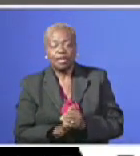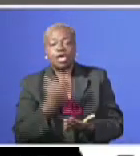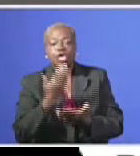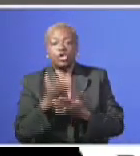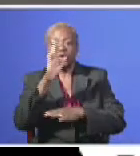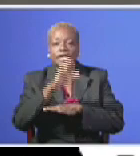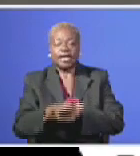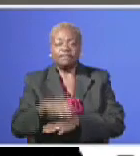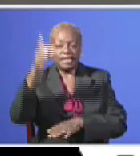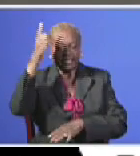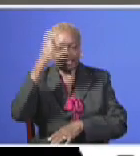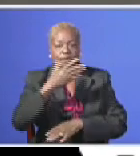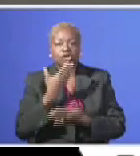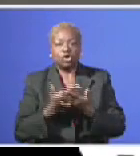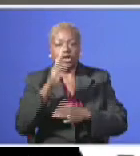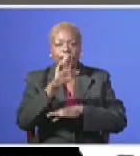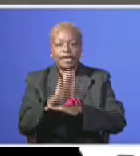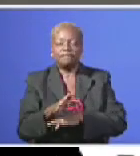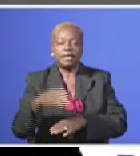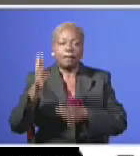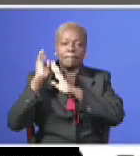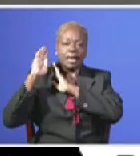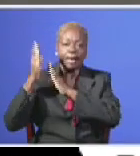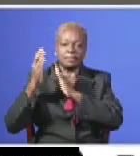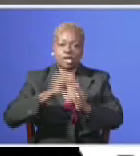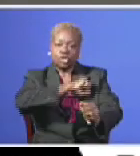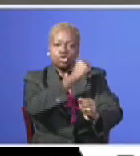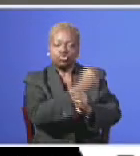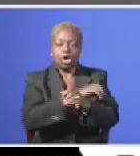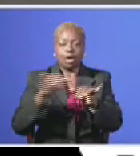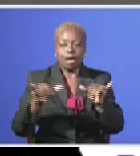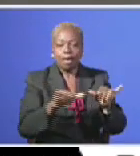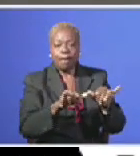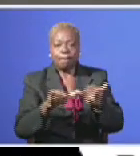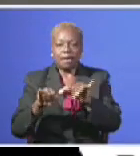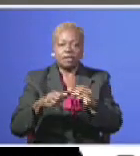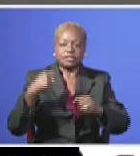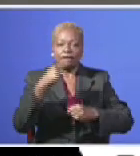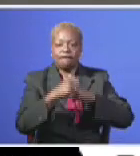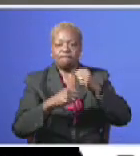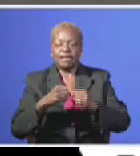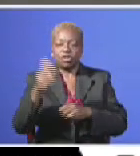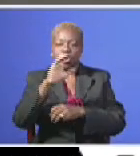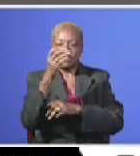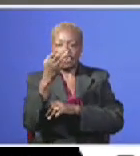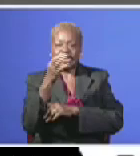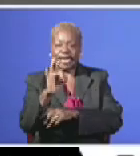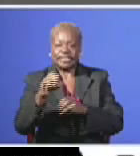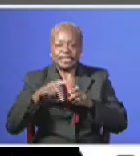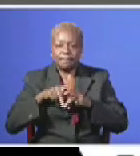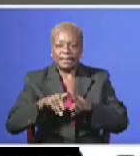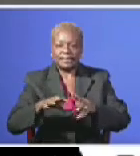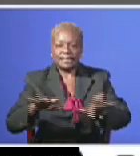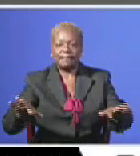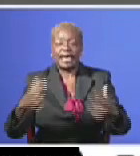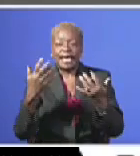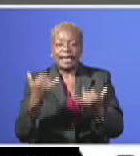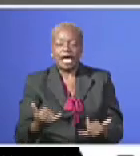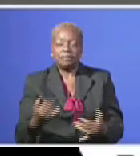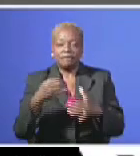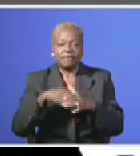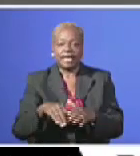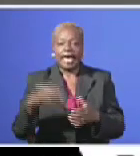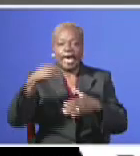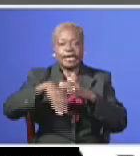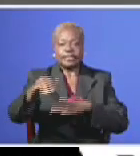Good evening, Desmond, and good evening, Bahamas. Well, stronger measures to combat the COVID-19 pandemic now in effect, as inter-island